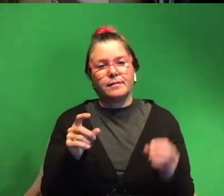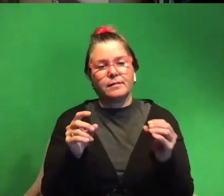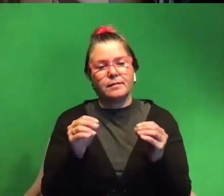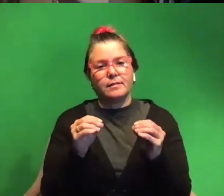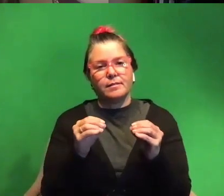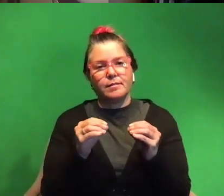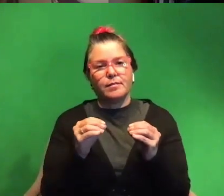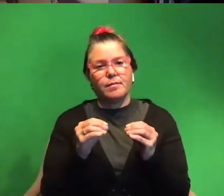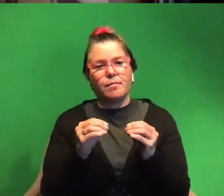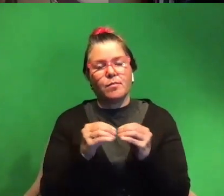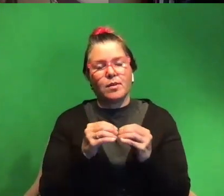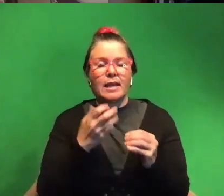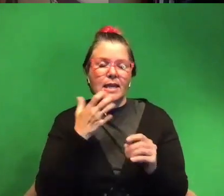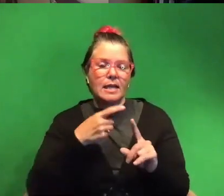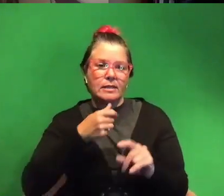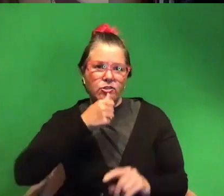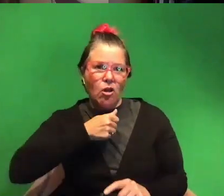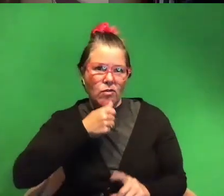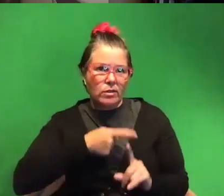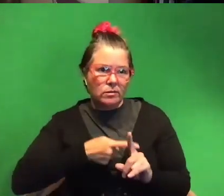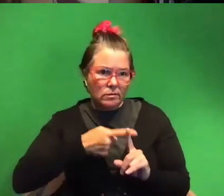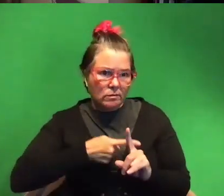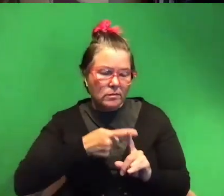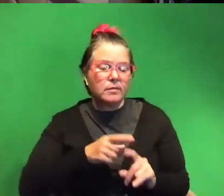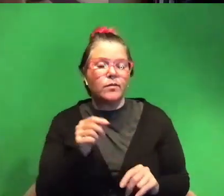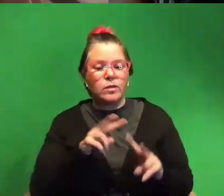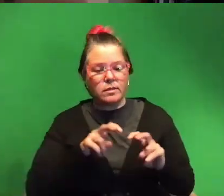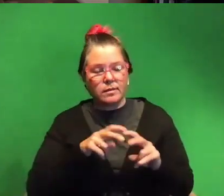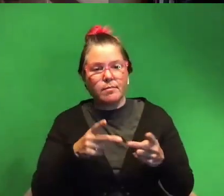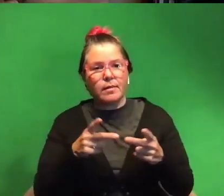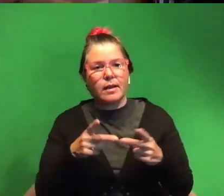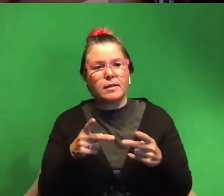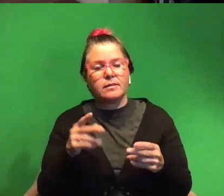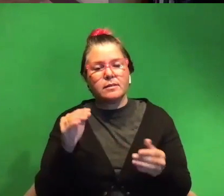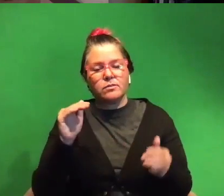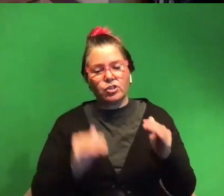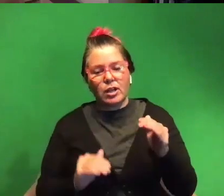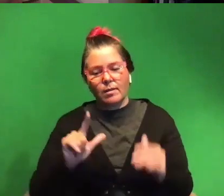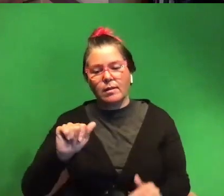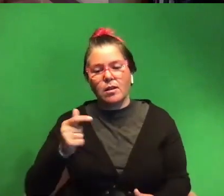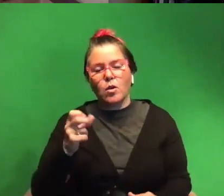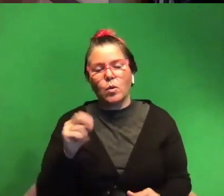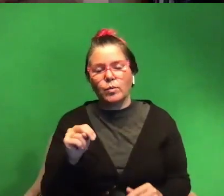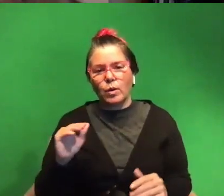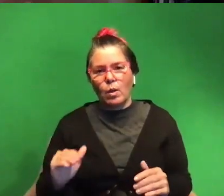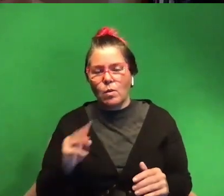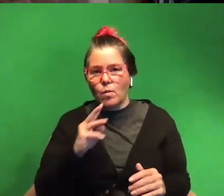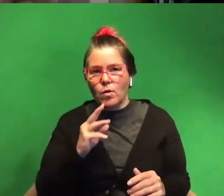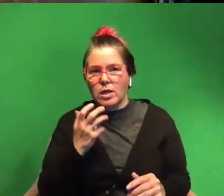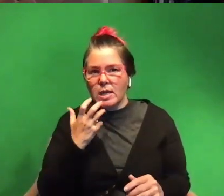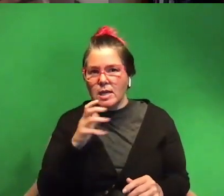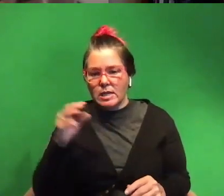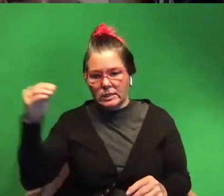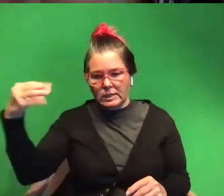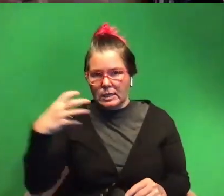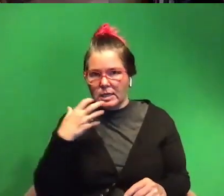more like heat tolerance, for instance, is if we look at places like, say, a very shallow lagoon that is heated up by the